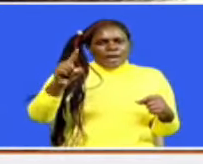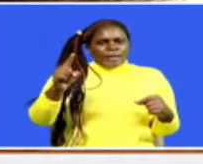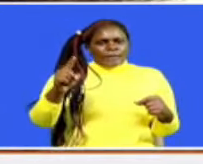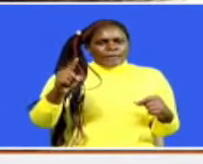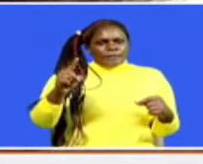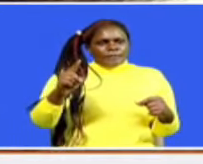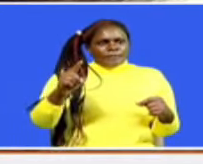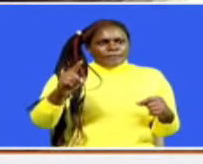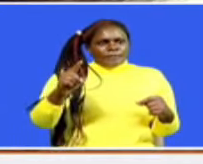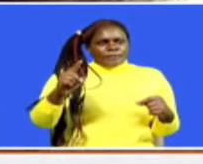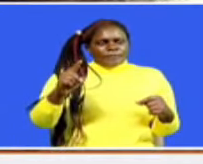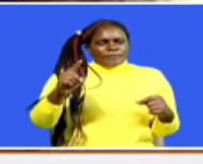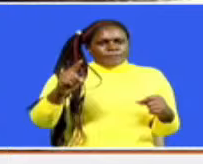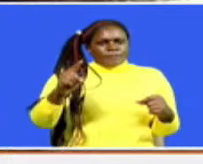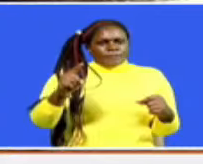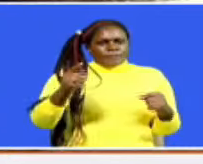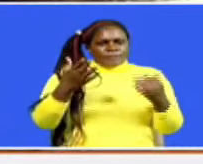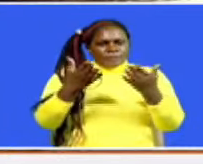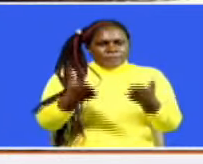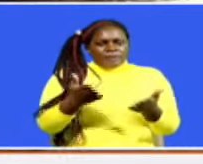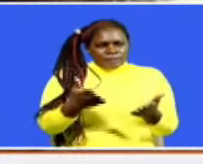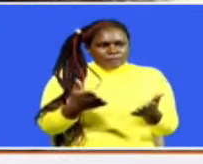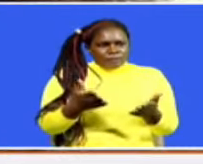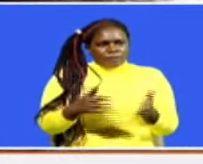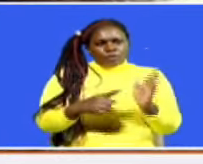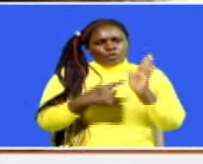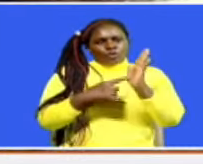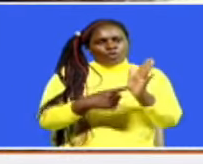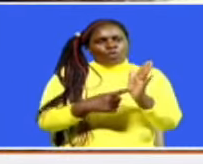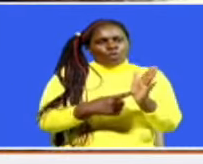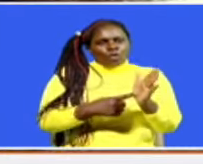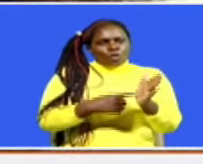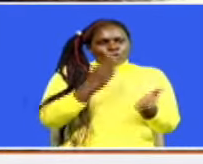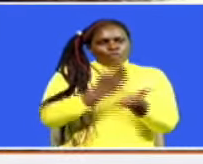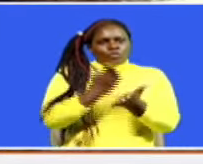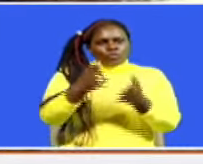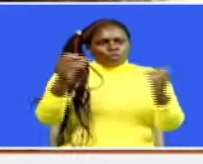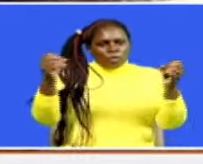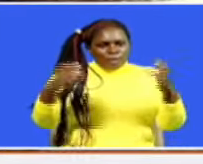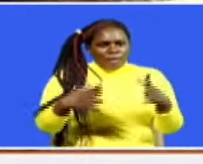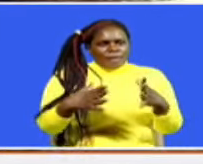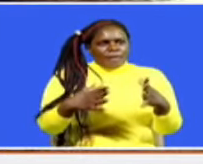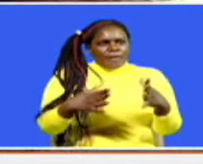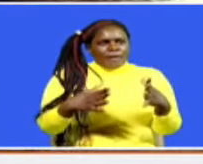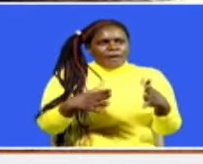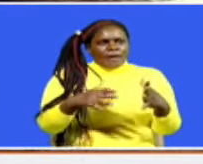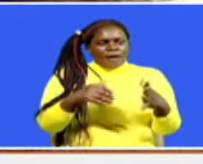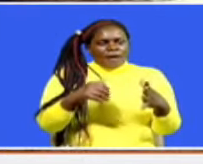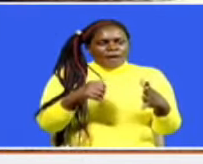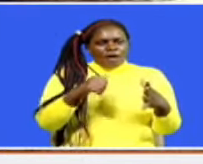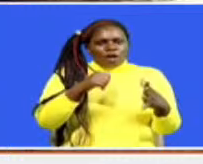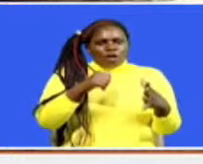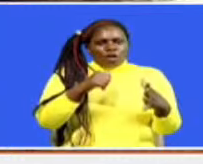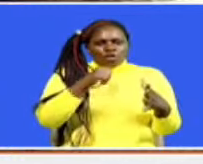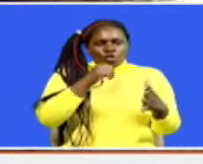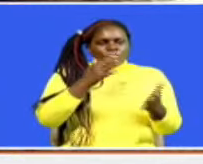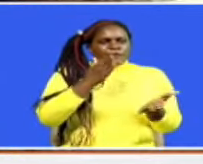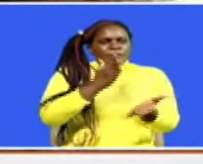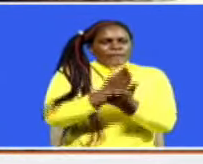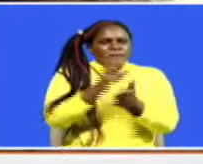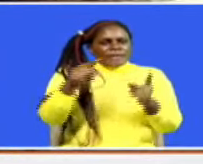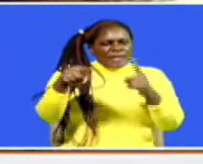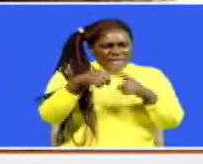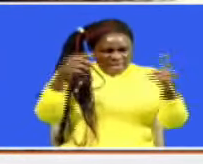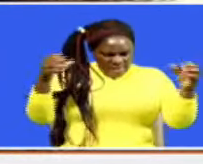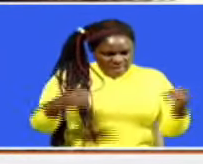Constitution, Article 26. That demonstrates that really this was a killing which was not justified, a killing where there